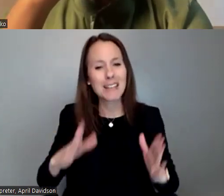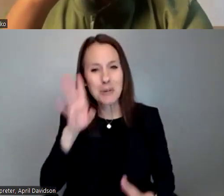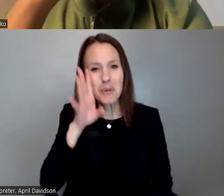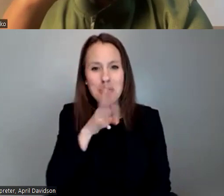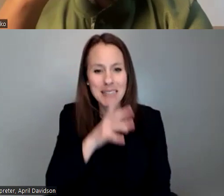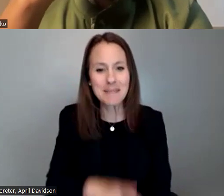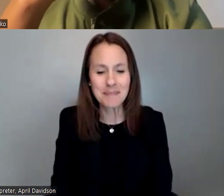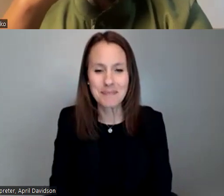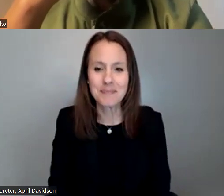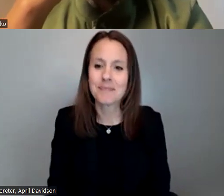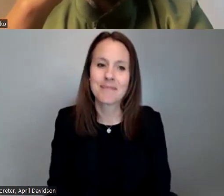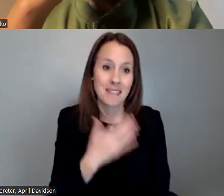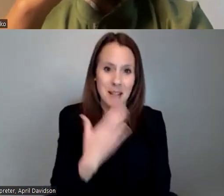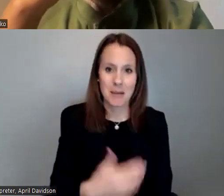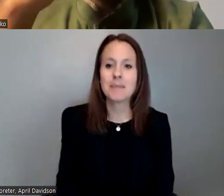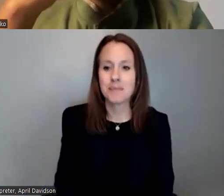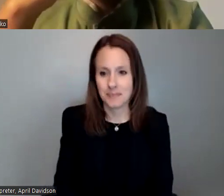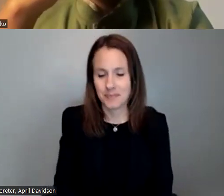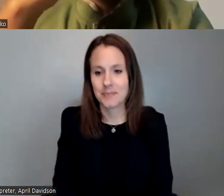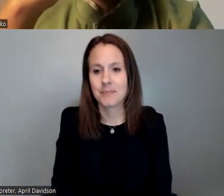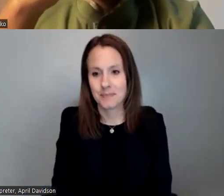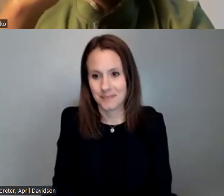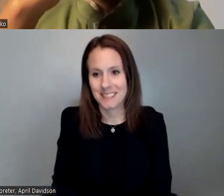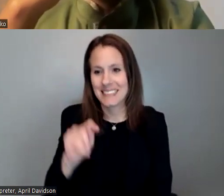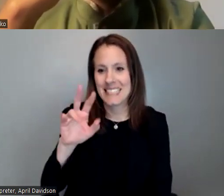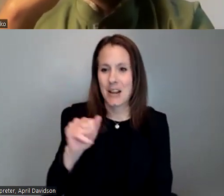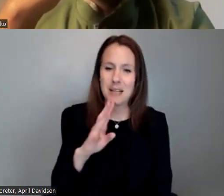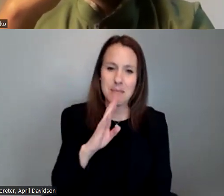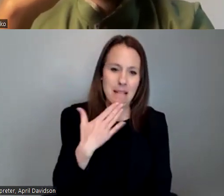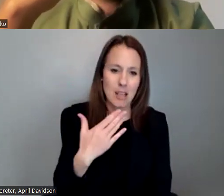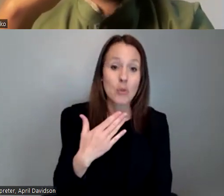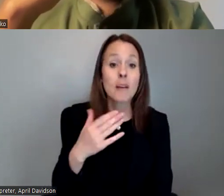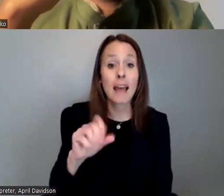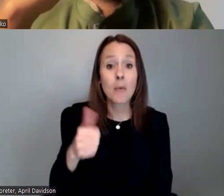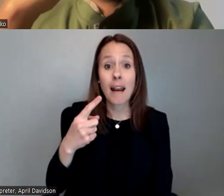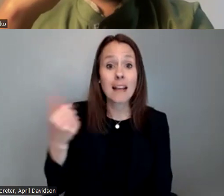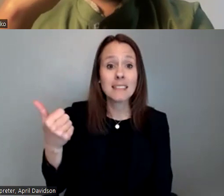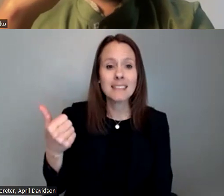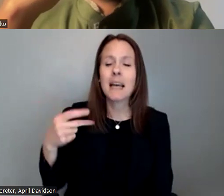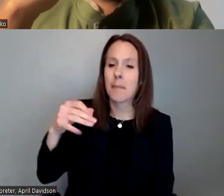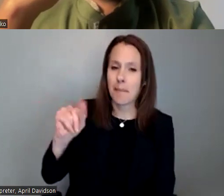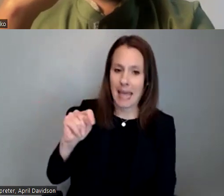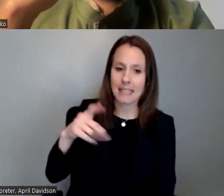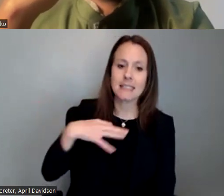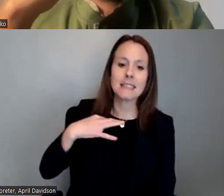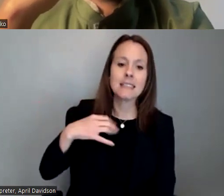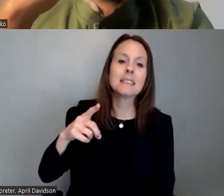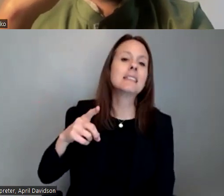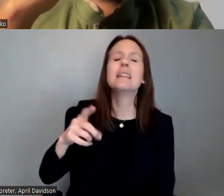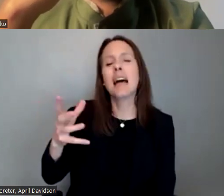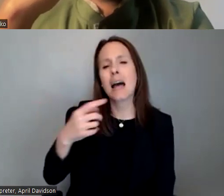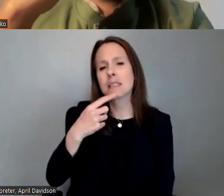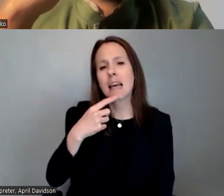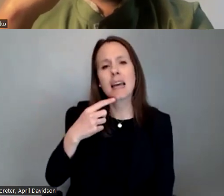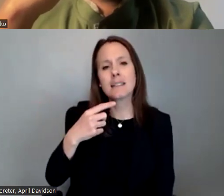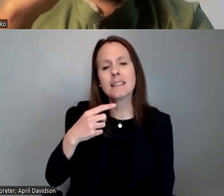Thank you. This is Tiara speaking. Thank you. Anyone else? So this is Pat. I would say just